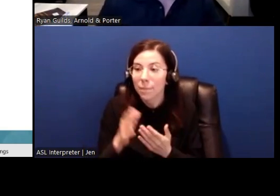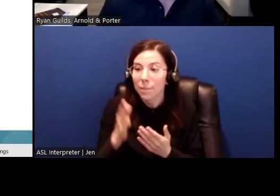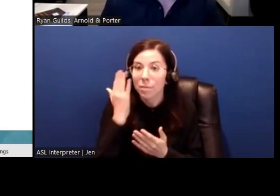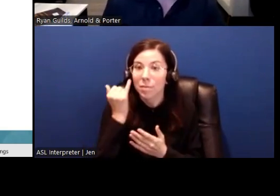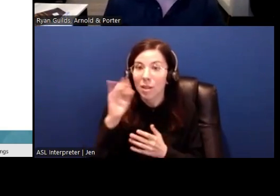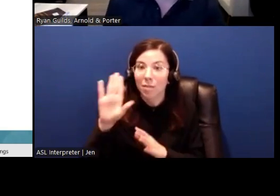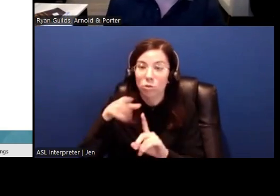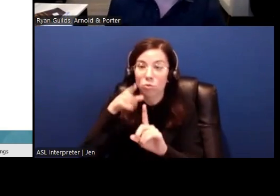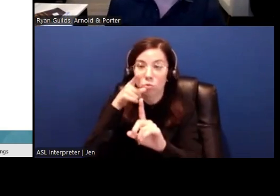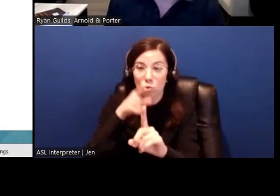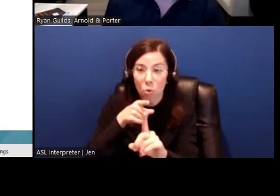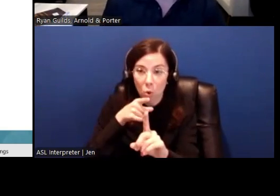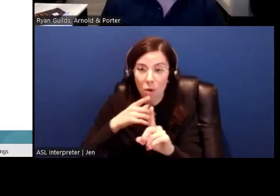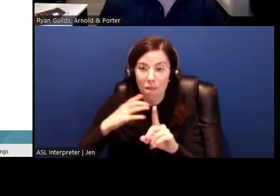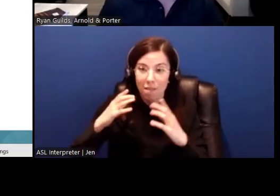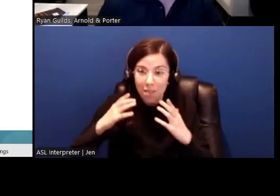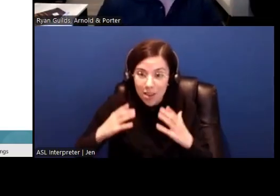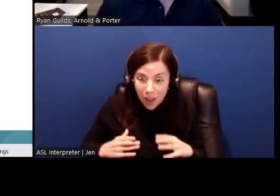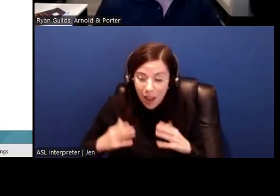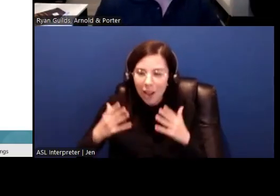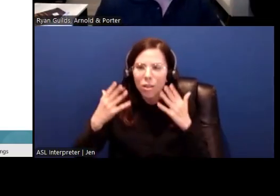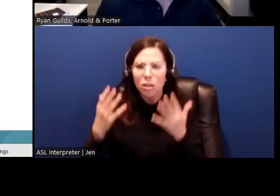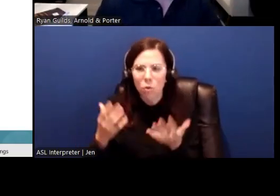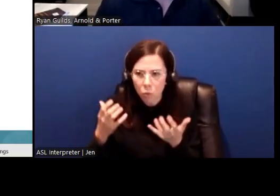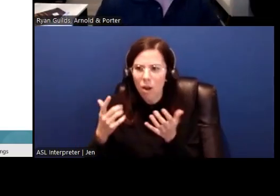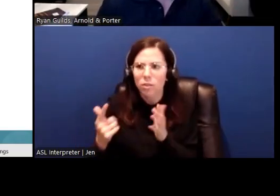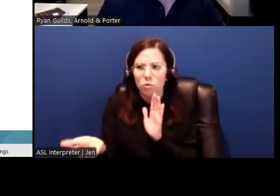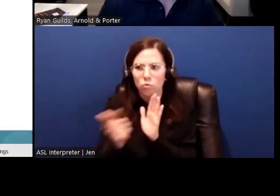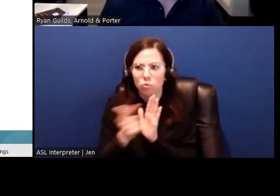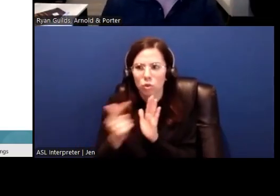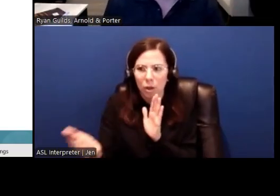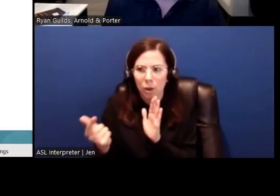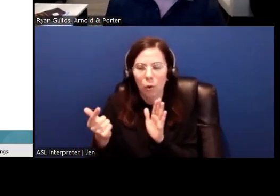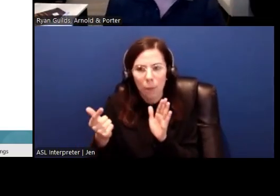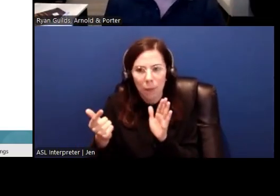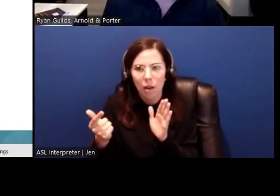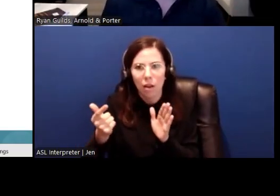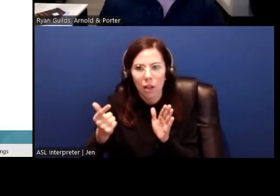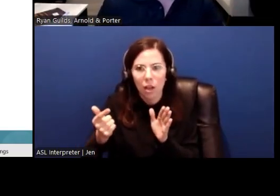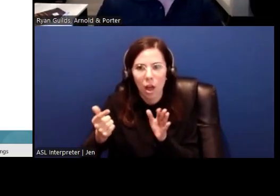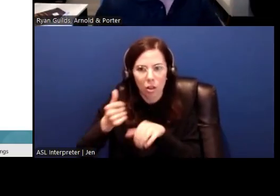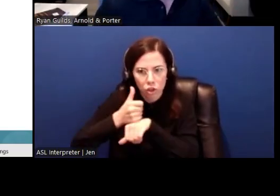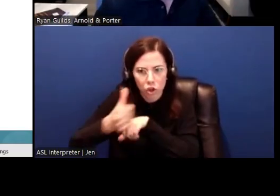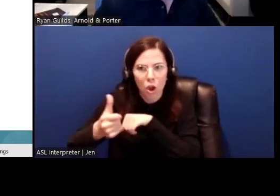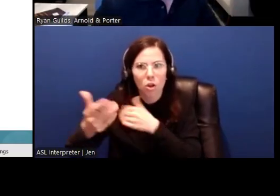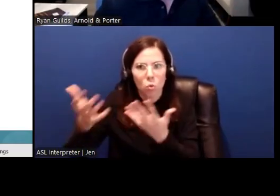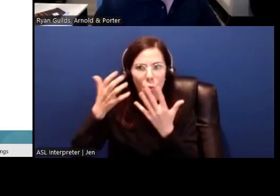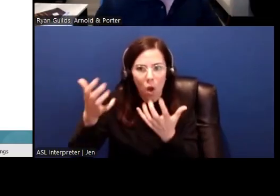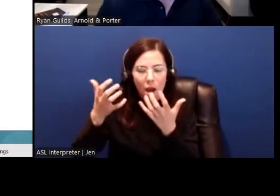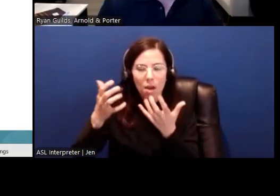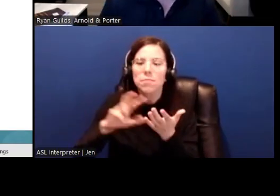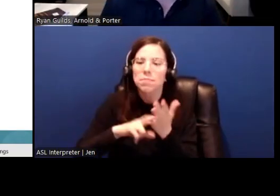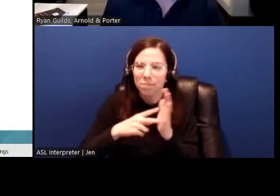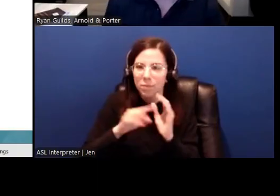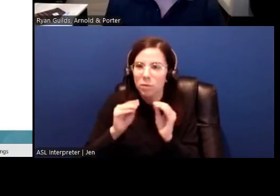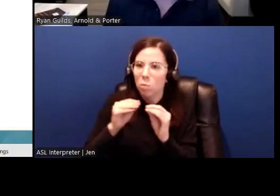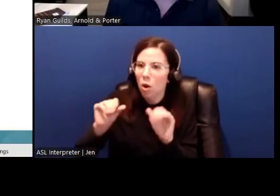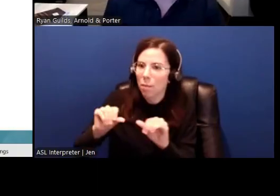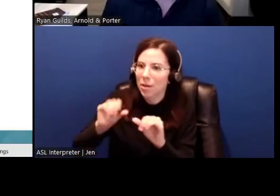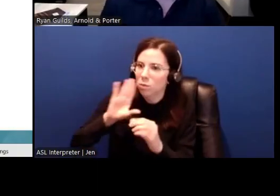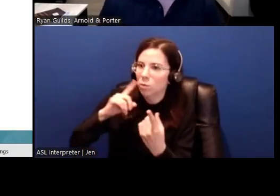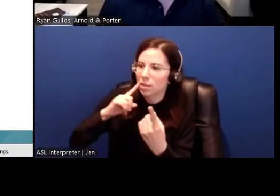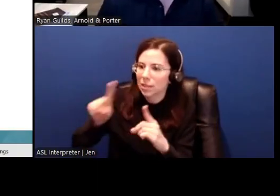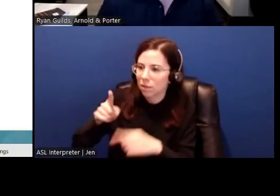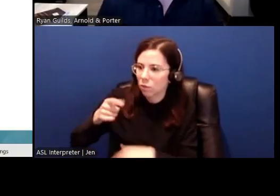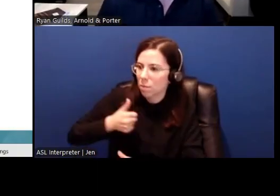objective of your client, to proceed with criminal charges and a trial, it is more likely to occur in the military justice